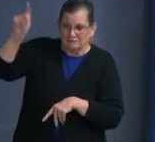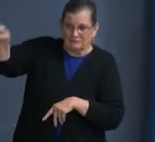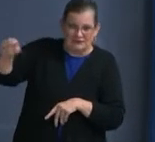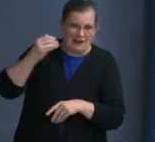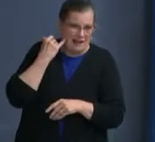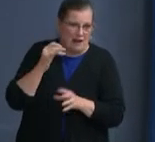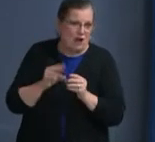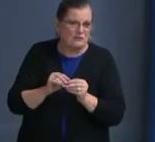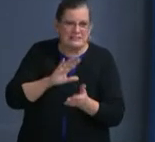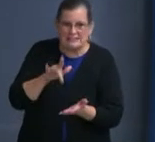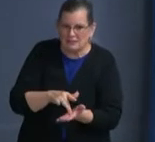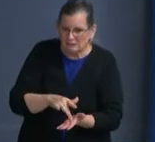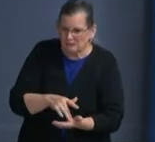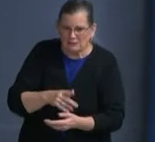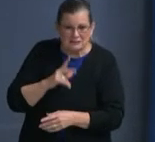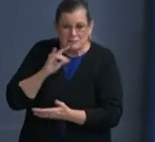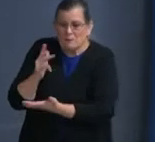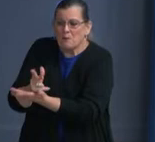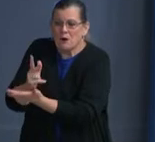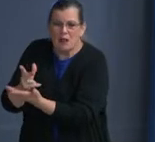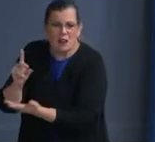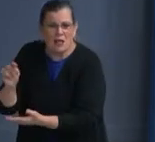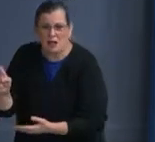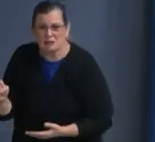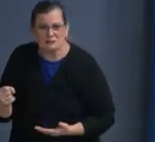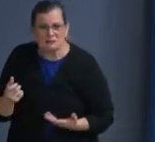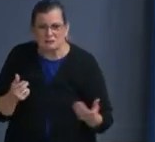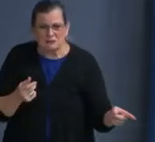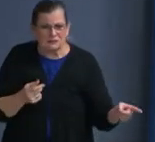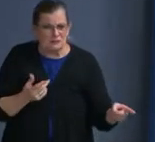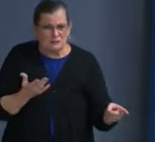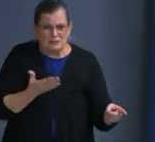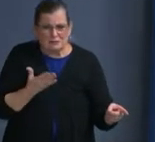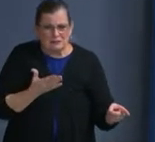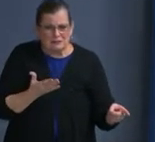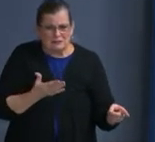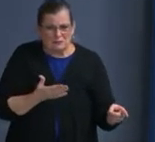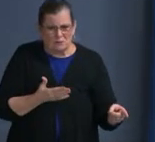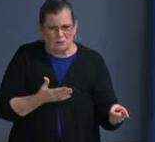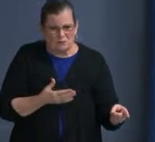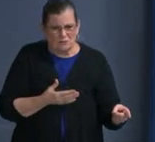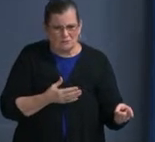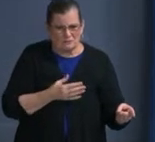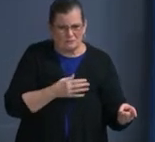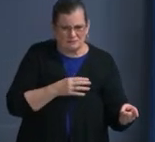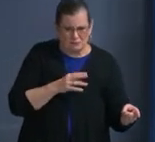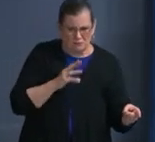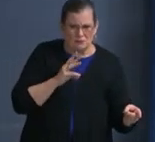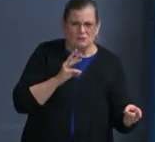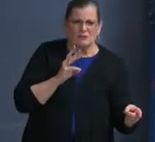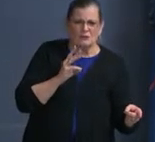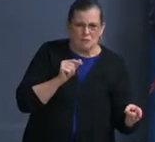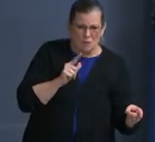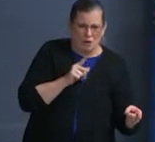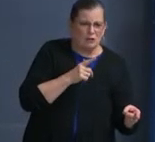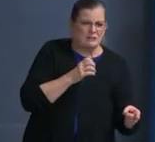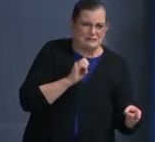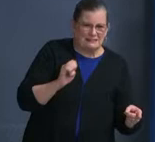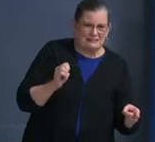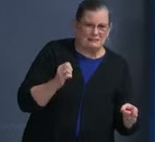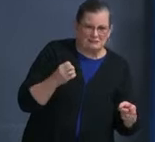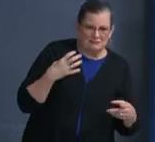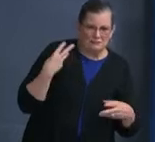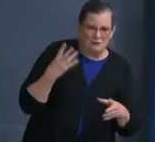the alternate care site over at Walter E. Washington Convention Center, really maximizing that space within the hospital. Because of that